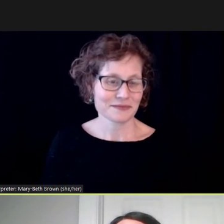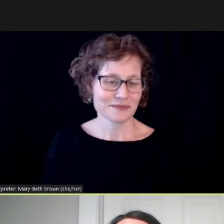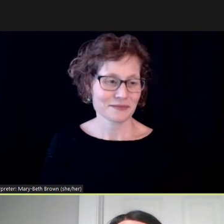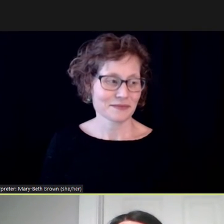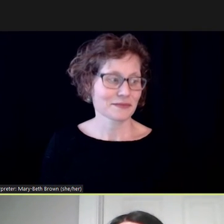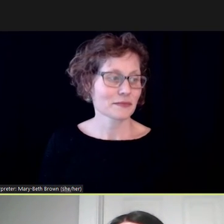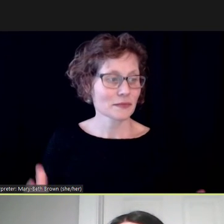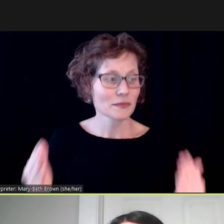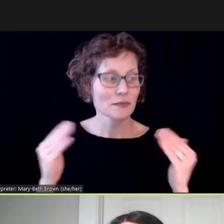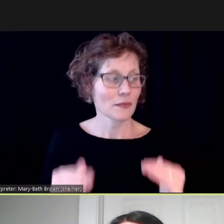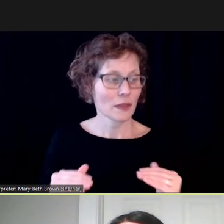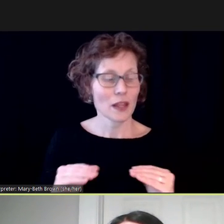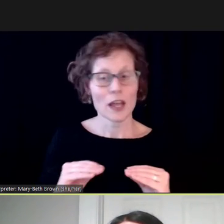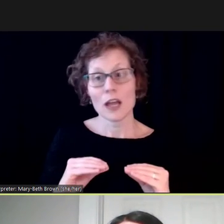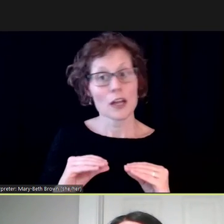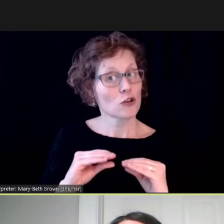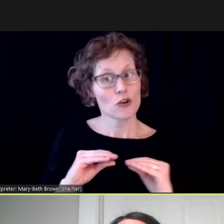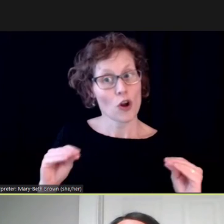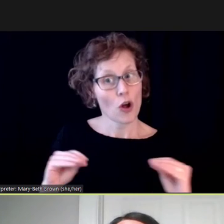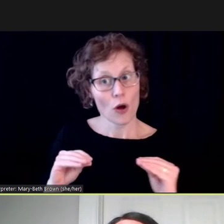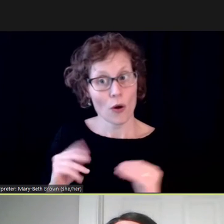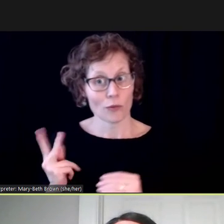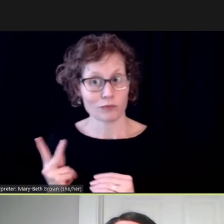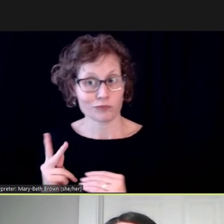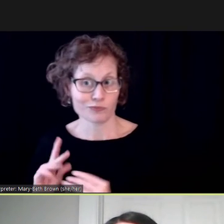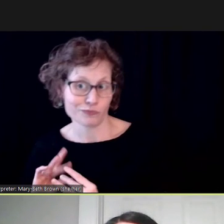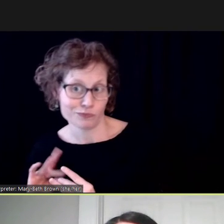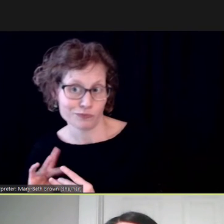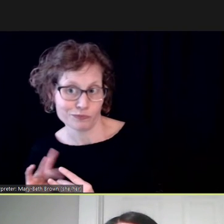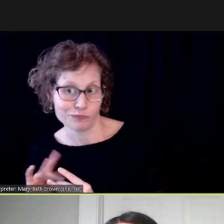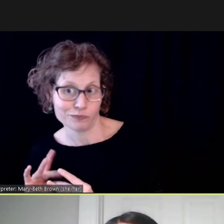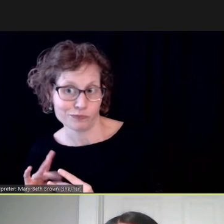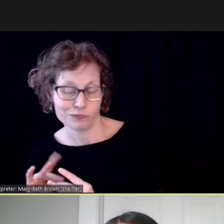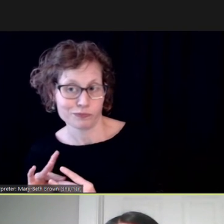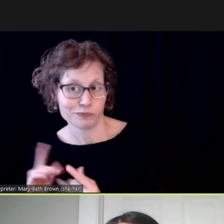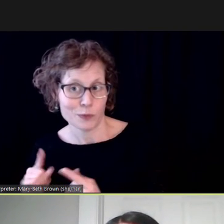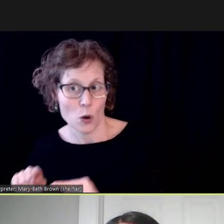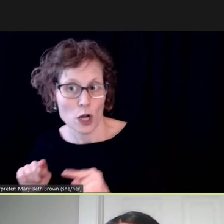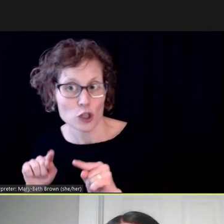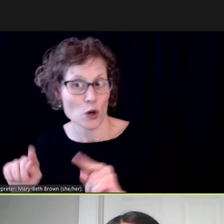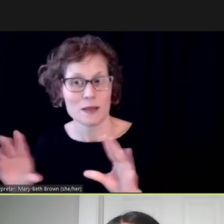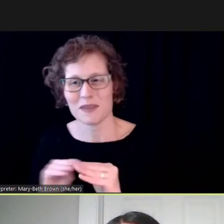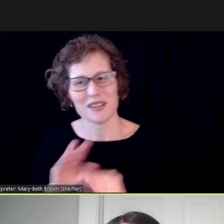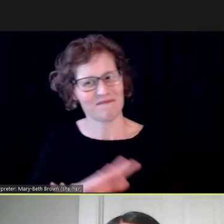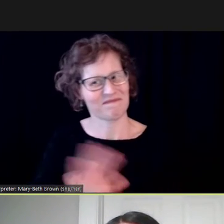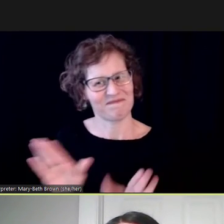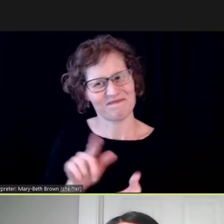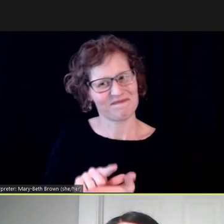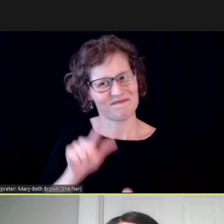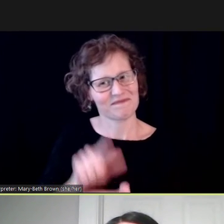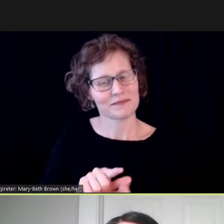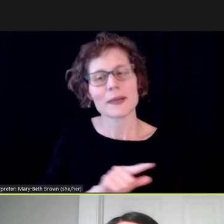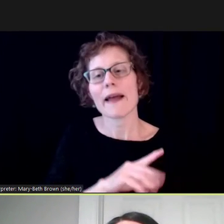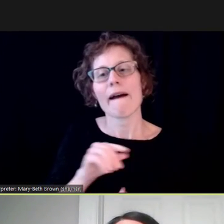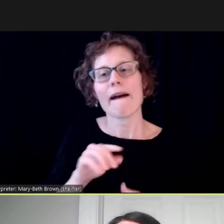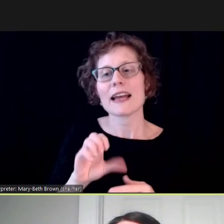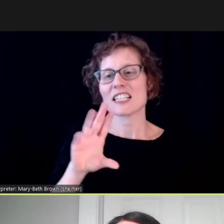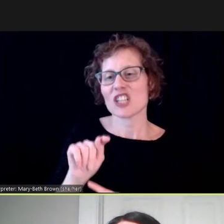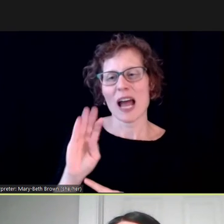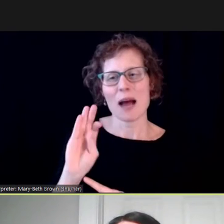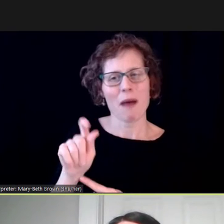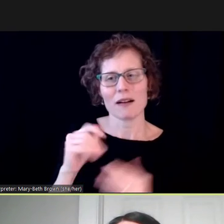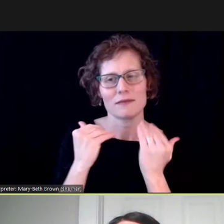There should be no sidebar conversations and limit the use of chat for conversations and other chatter.